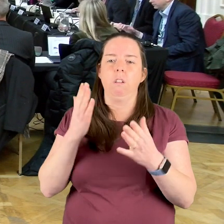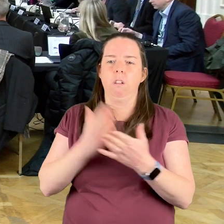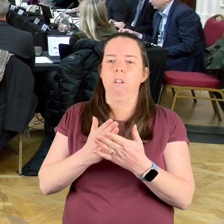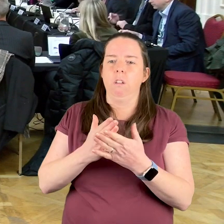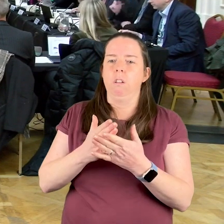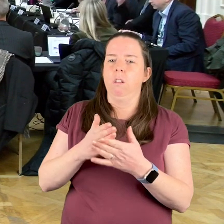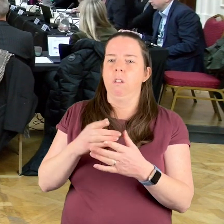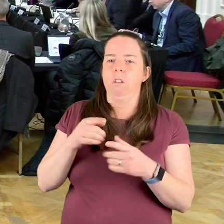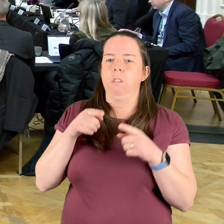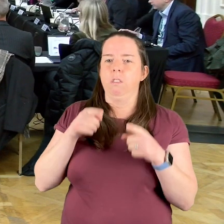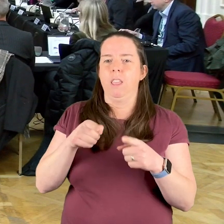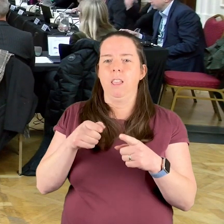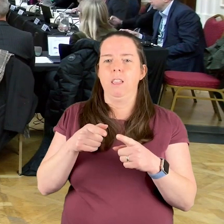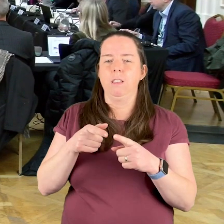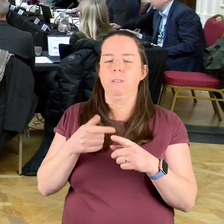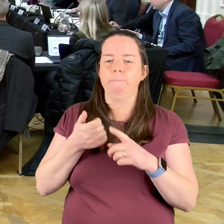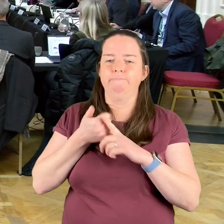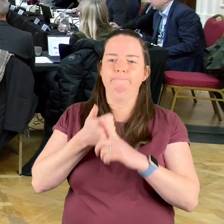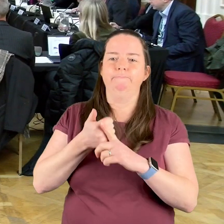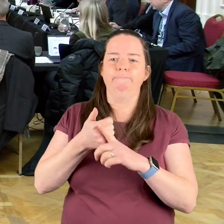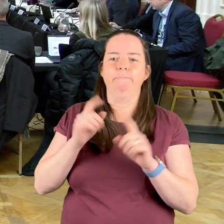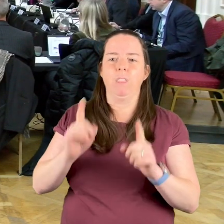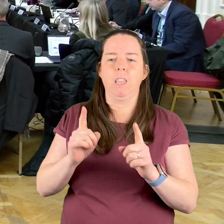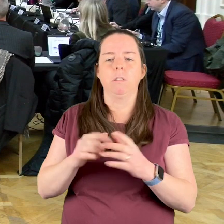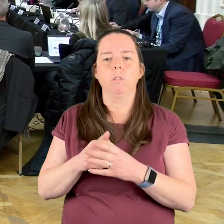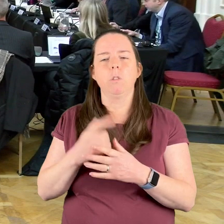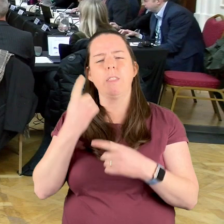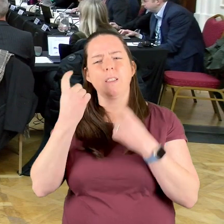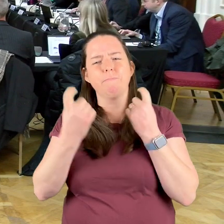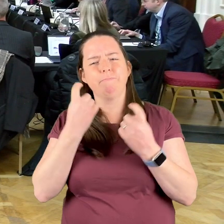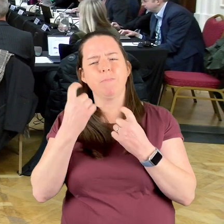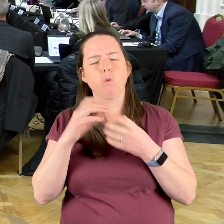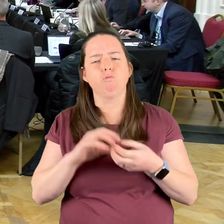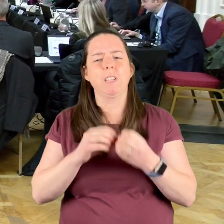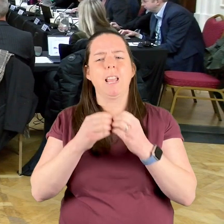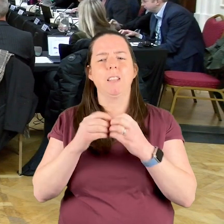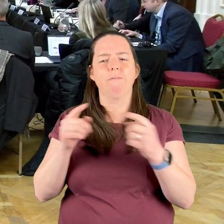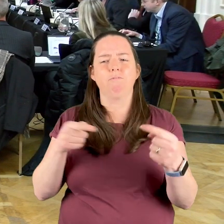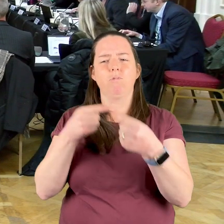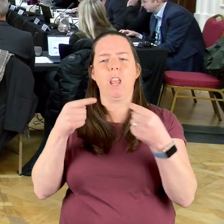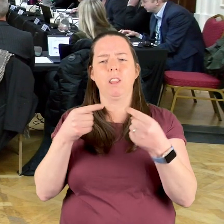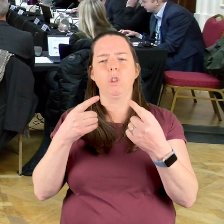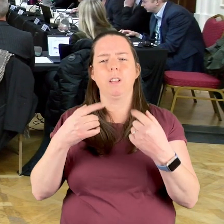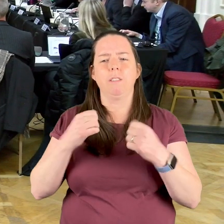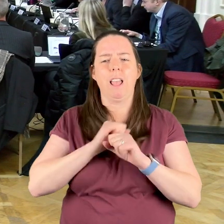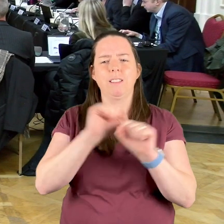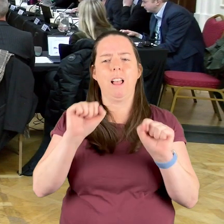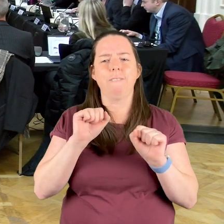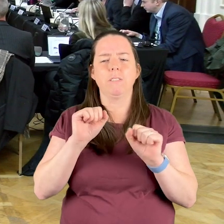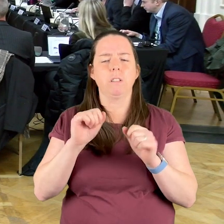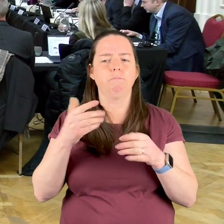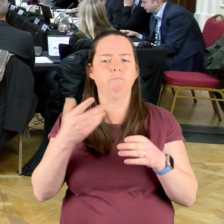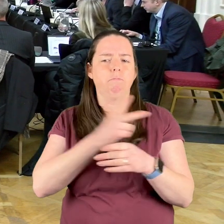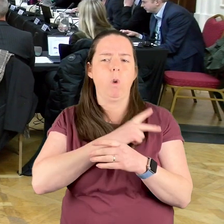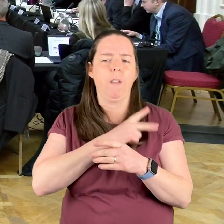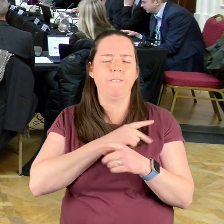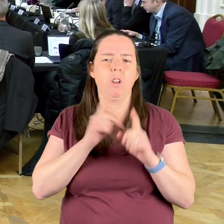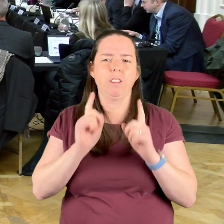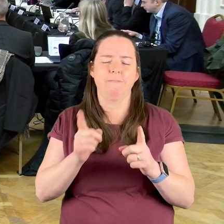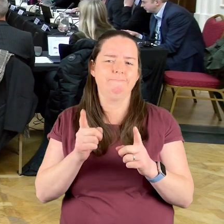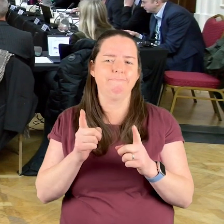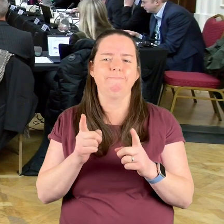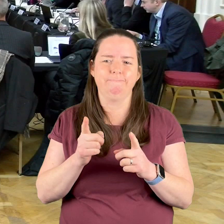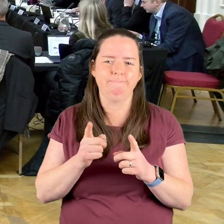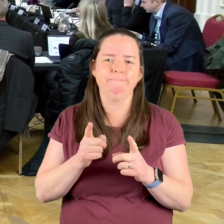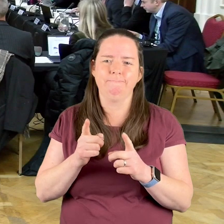drives a lot of this. So I think being thoughtful, creative, challenging ourselves about the workforce is going to be a